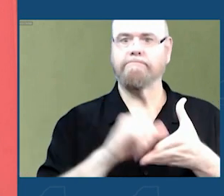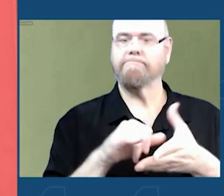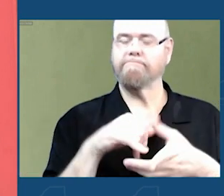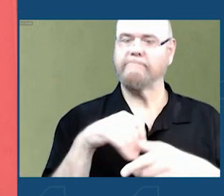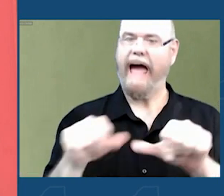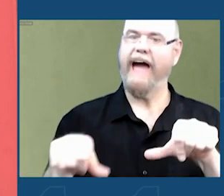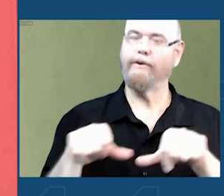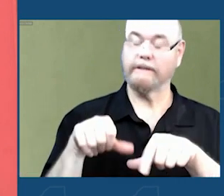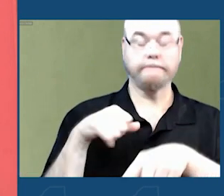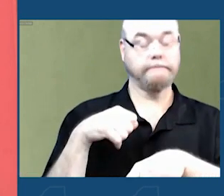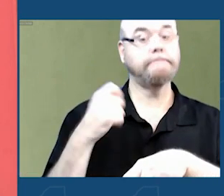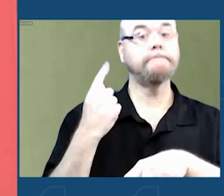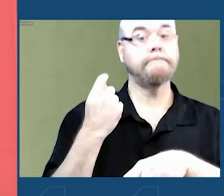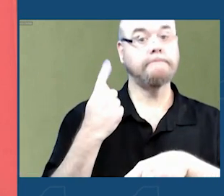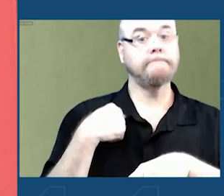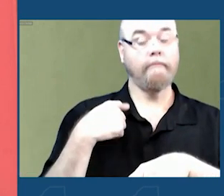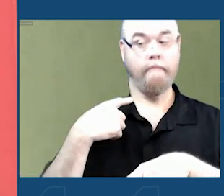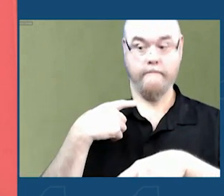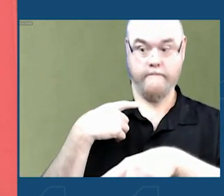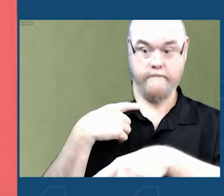visitors can view